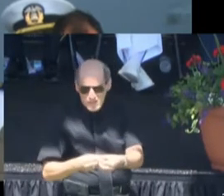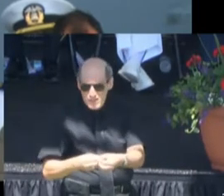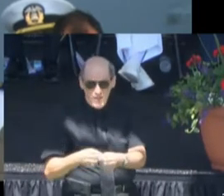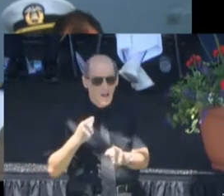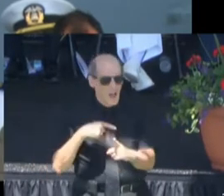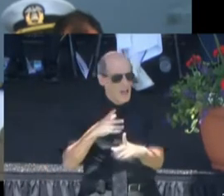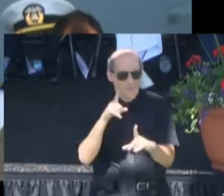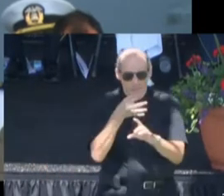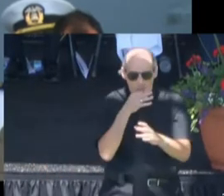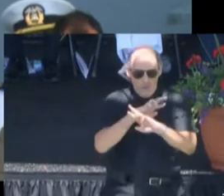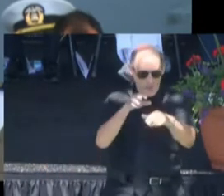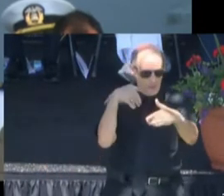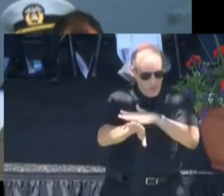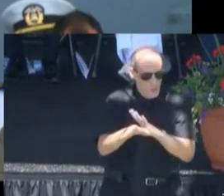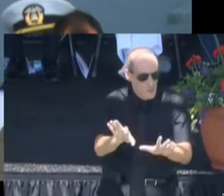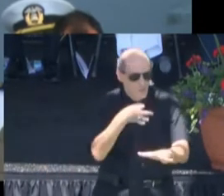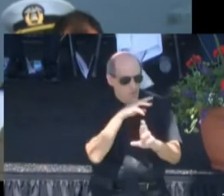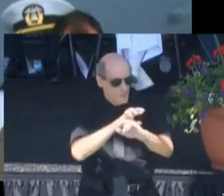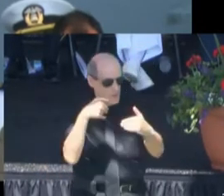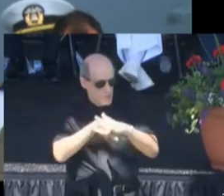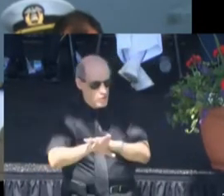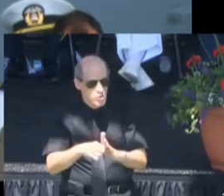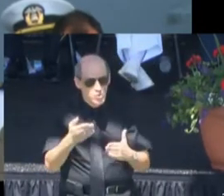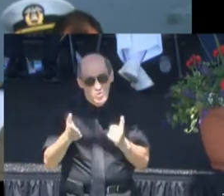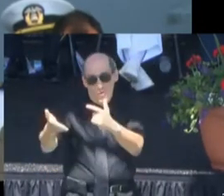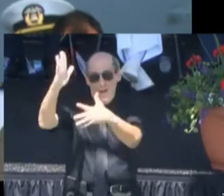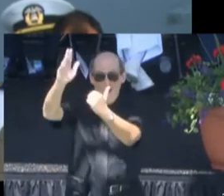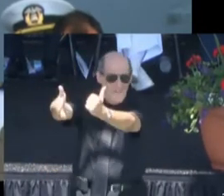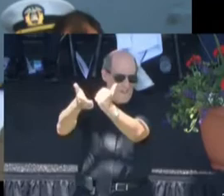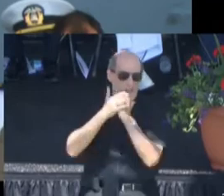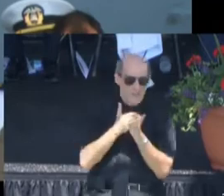in which I'm about to enter. So help me God.